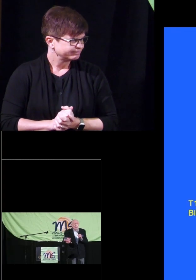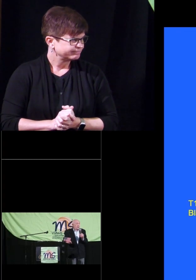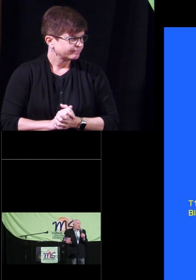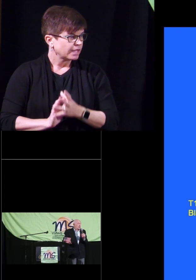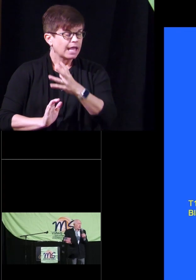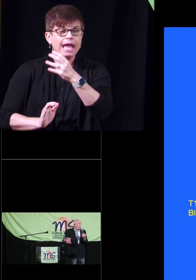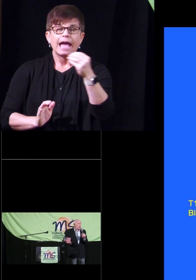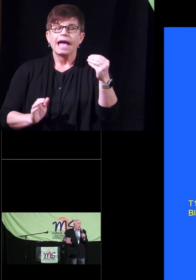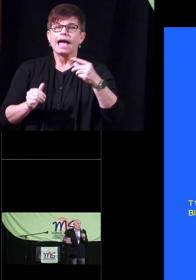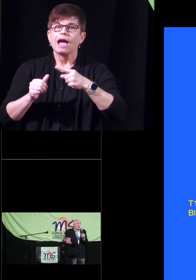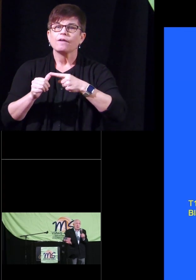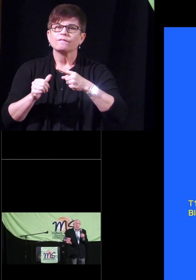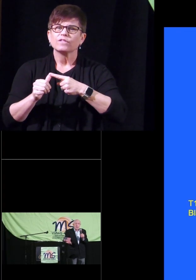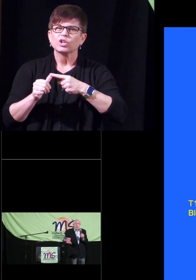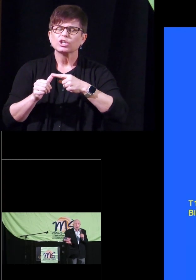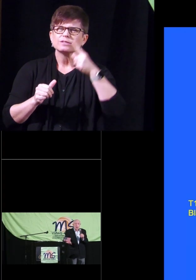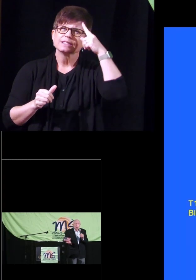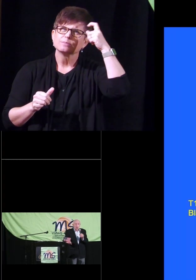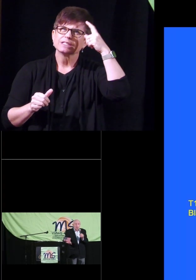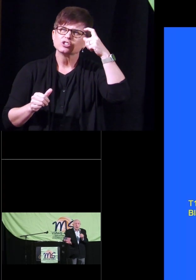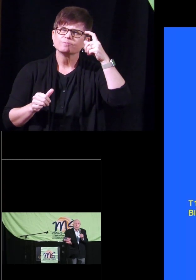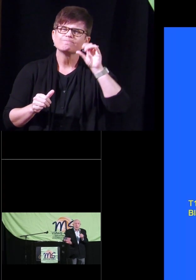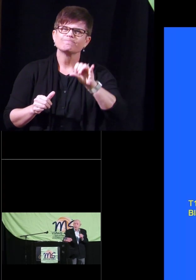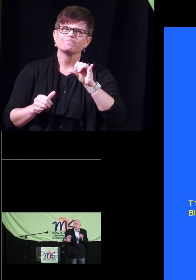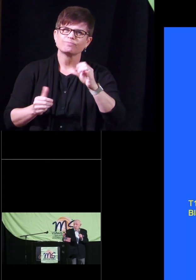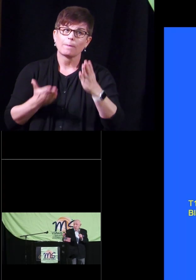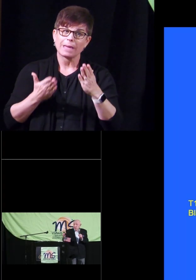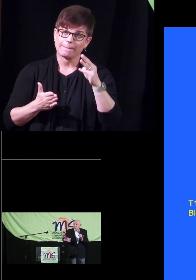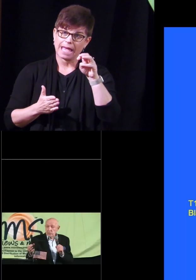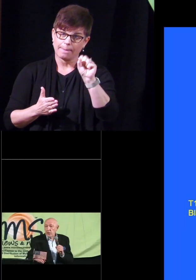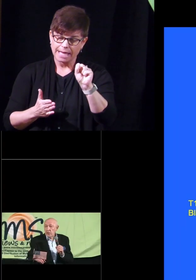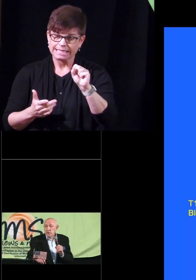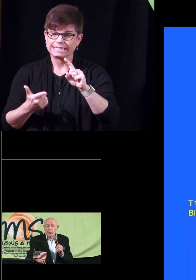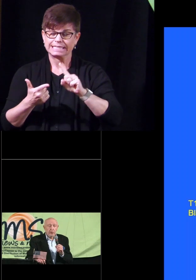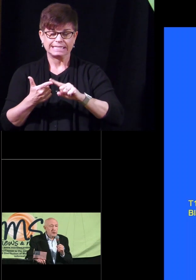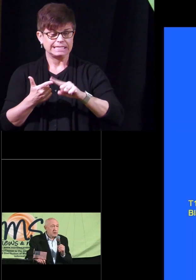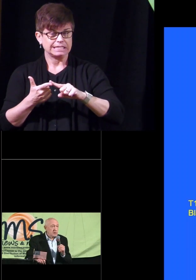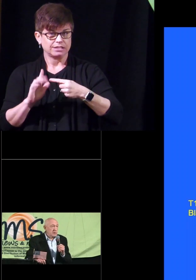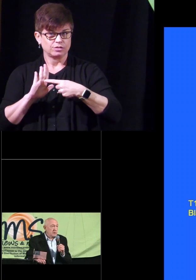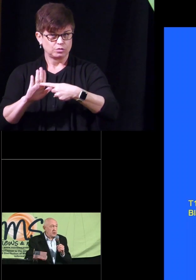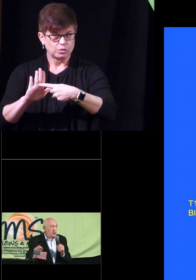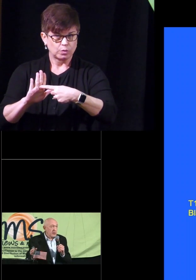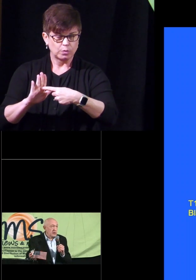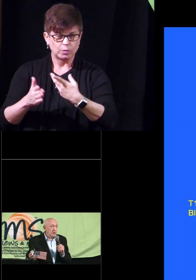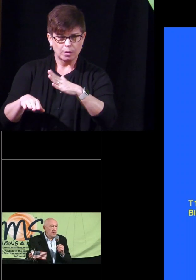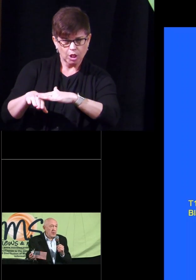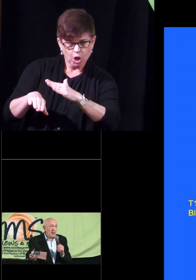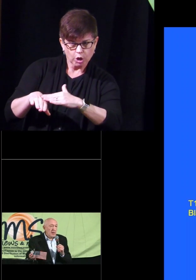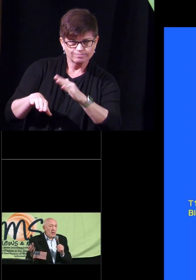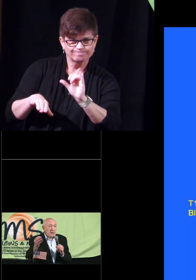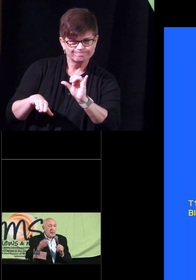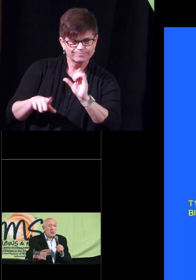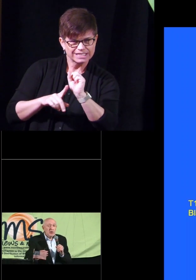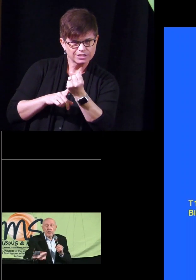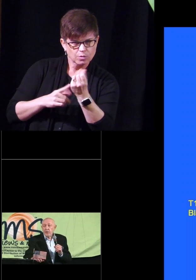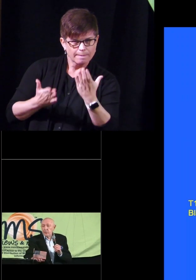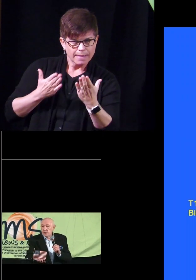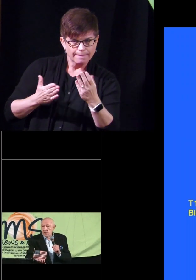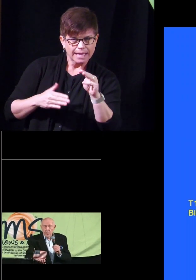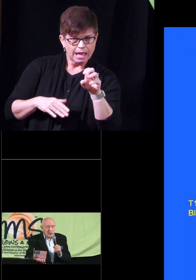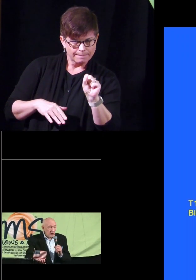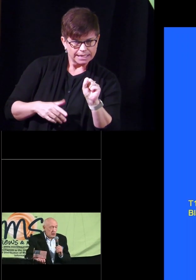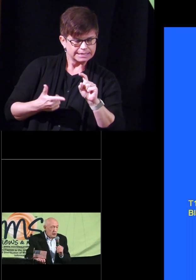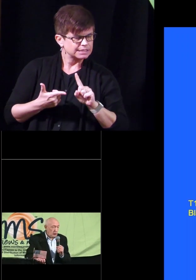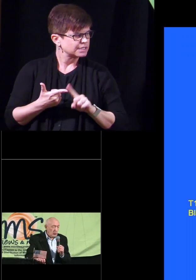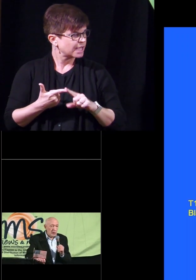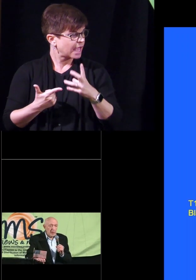And that would be the first suspicion of MS, would be the symptoms that someone has, would alert us to the situation. And then we now have